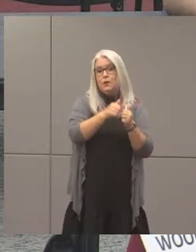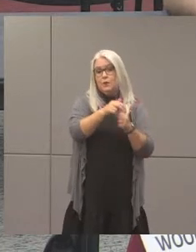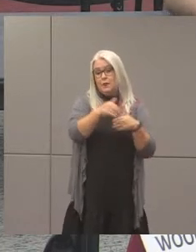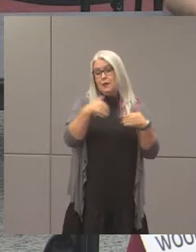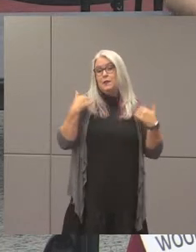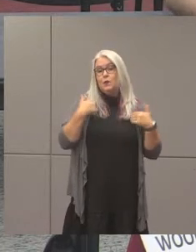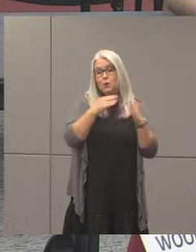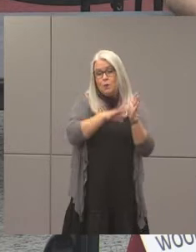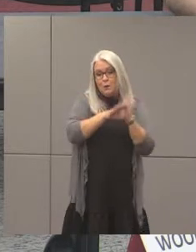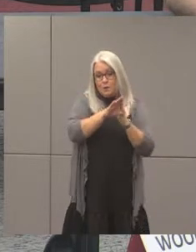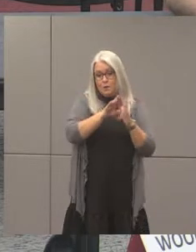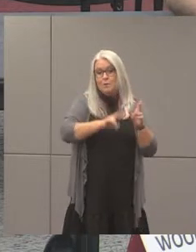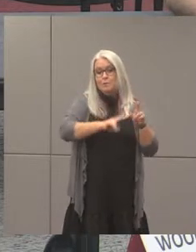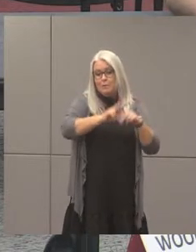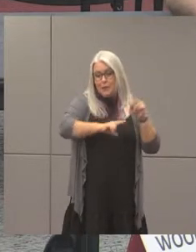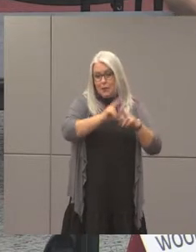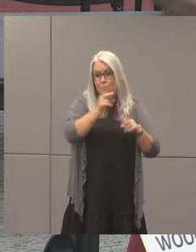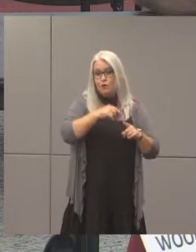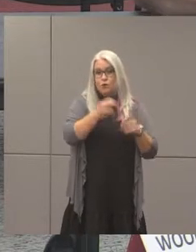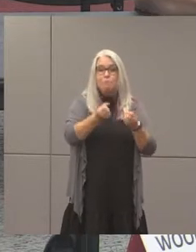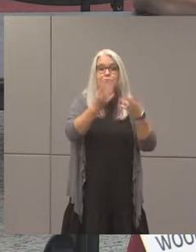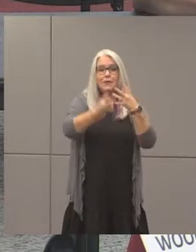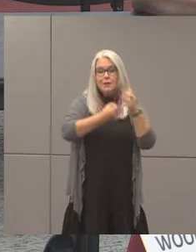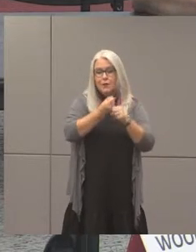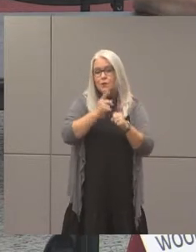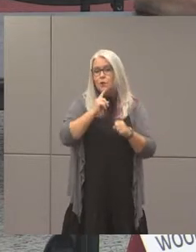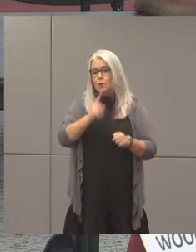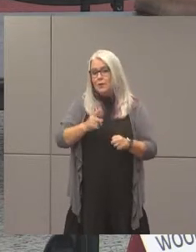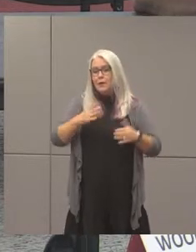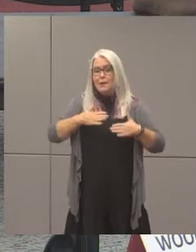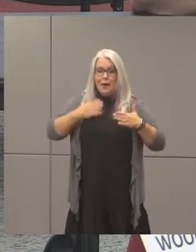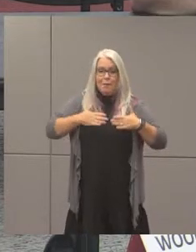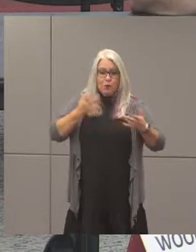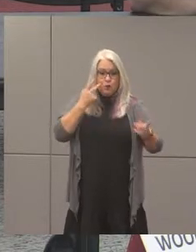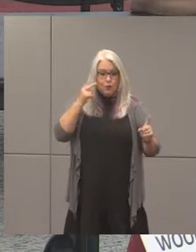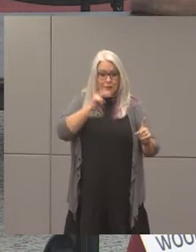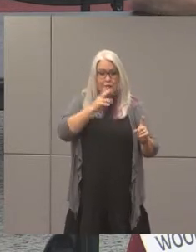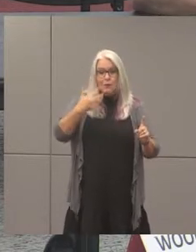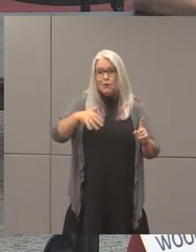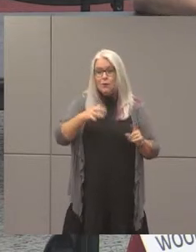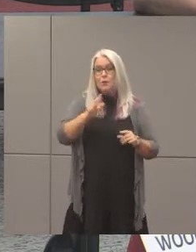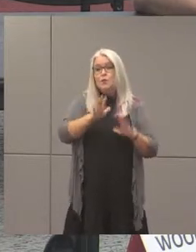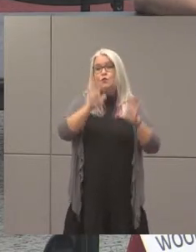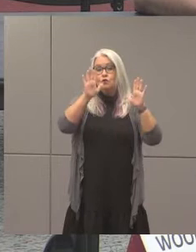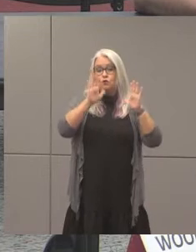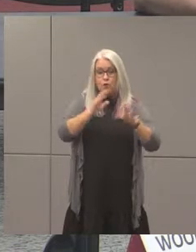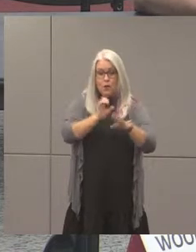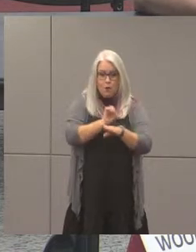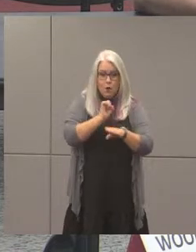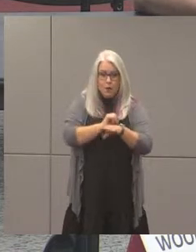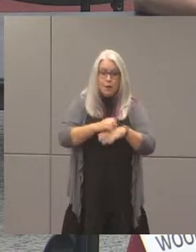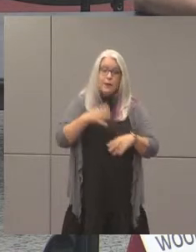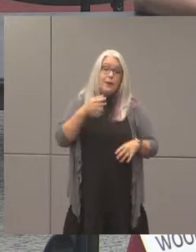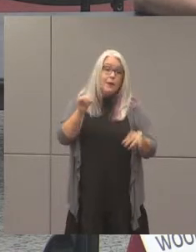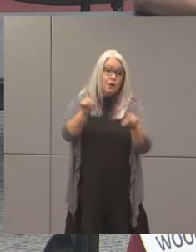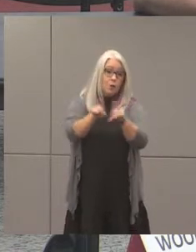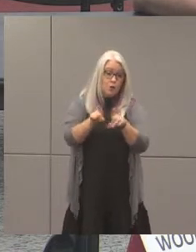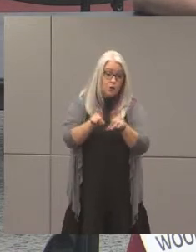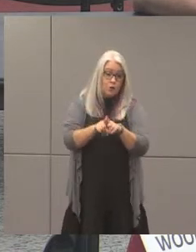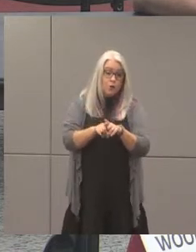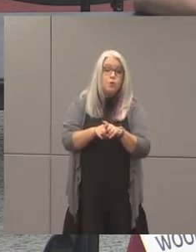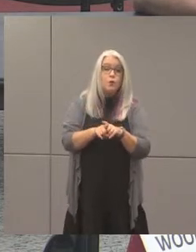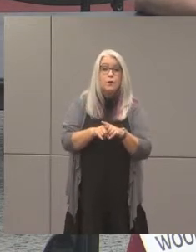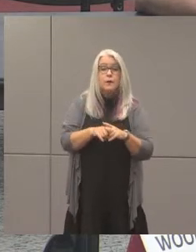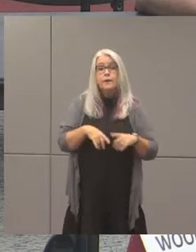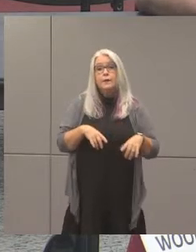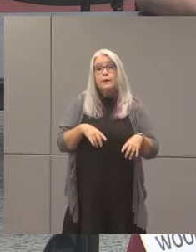program. So I'm very happy to see the great work that Workforce Development is doing. And also, I'm just elated